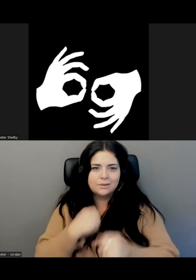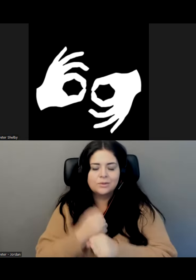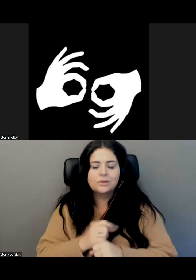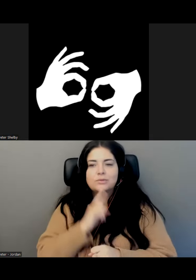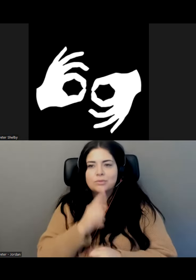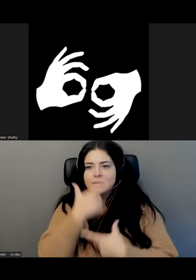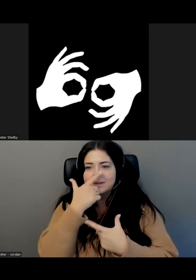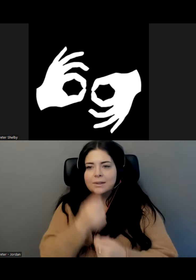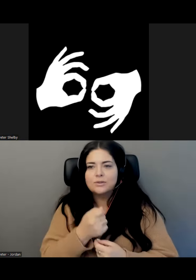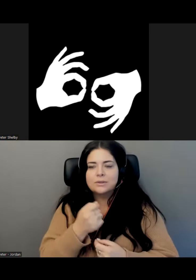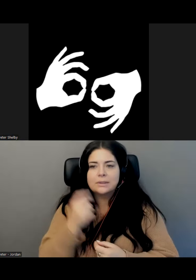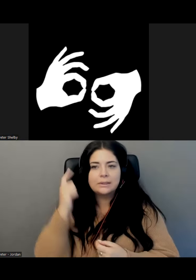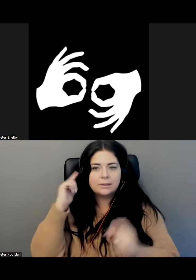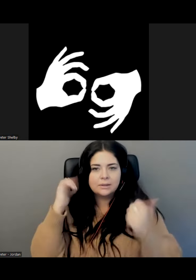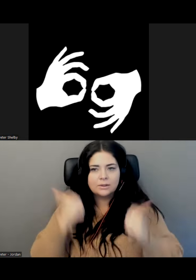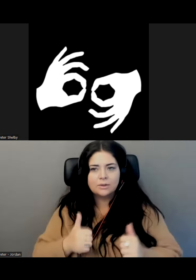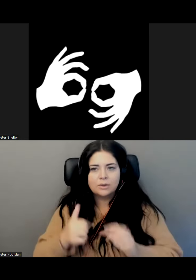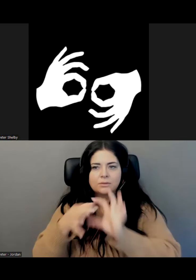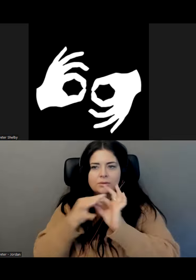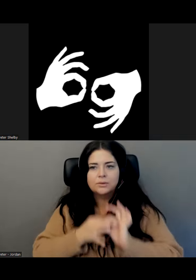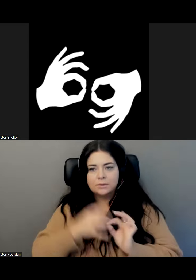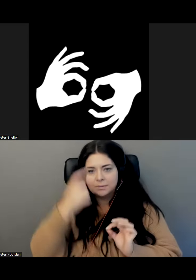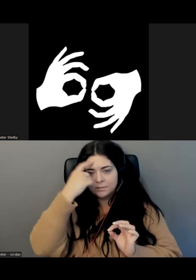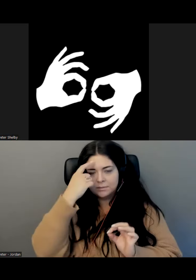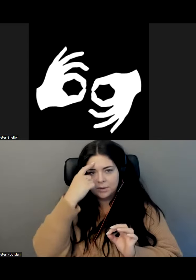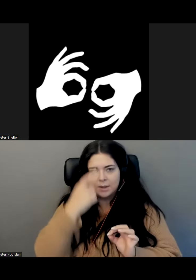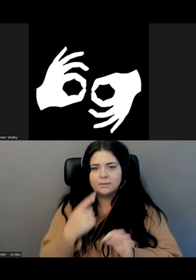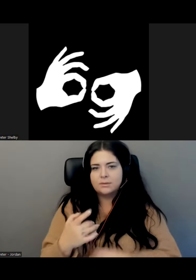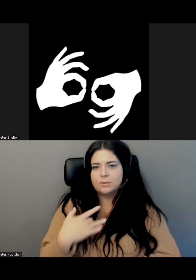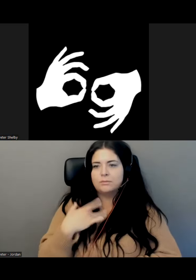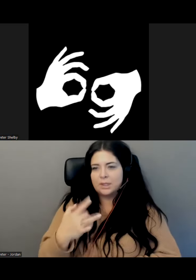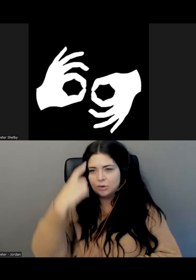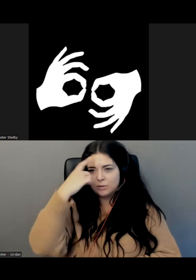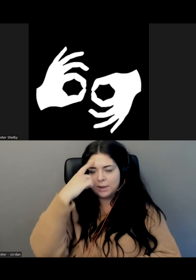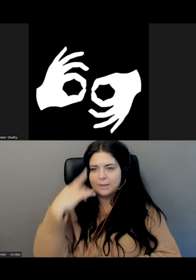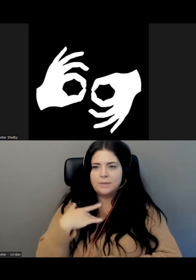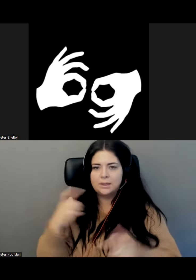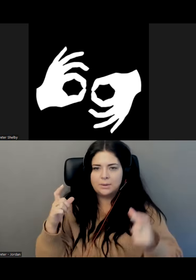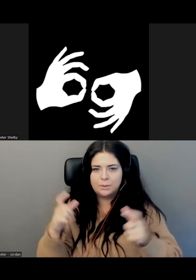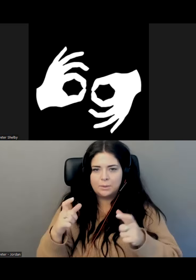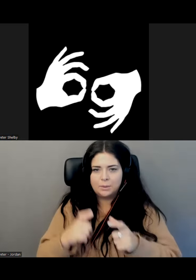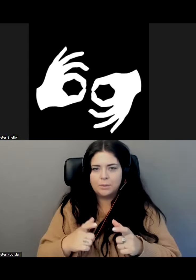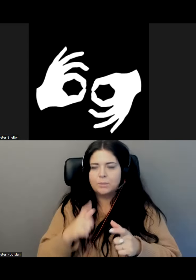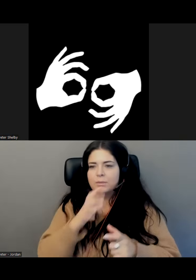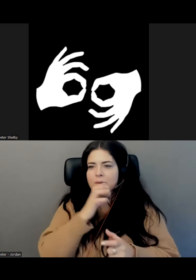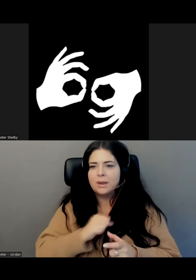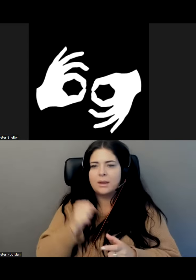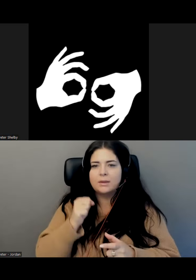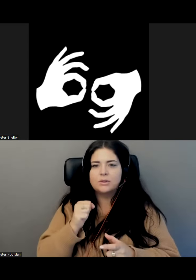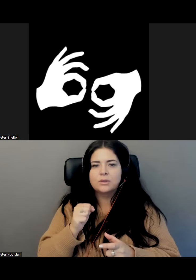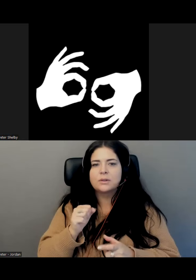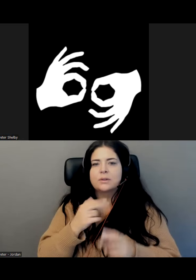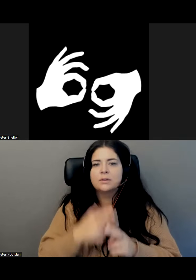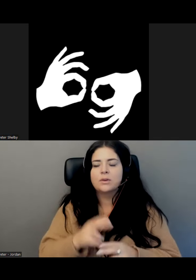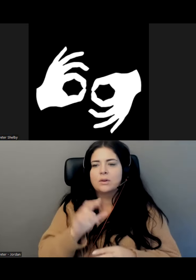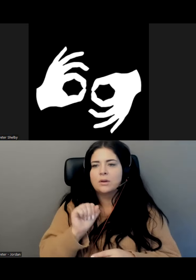brain naturally shrinks with age. This is proven time and time again. It's called atrophy. But the rate at which it